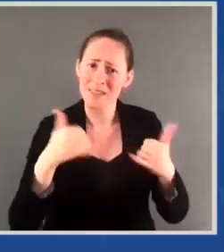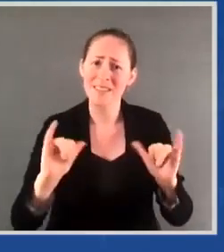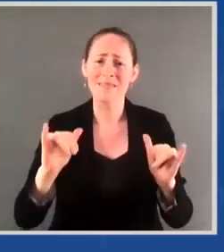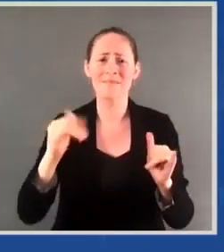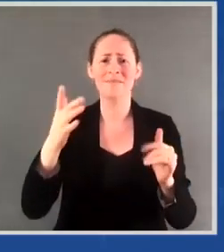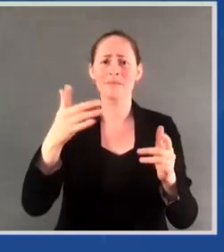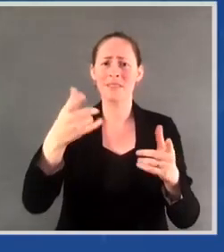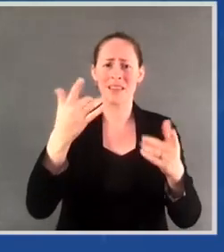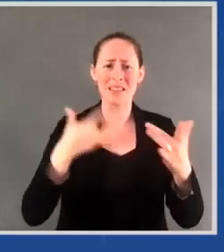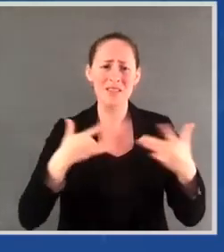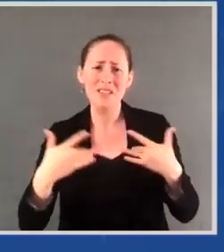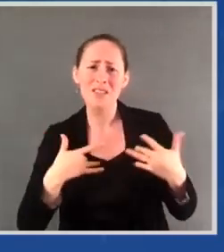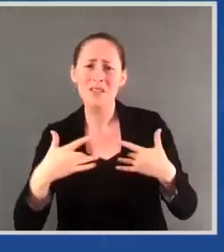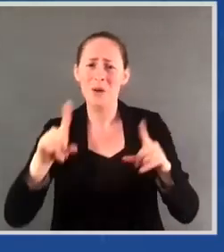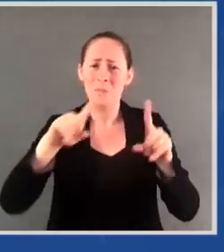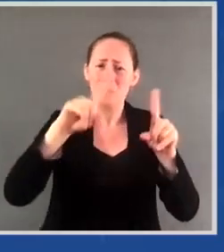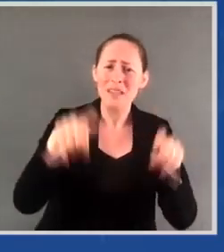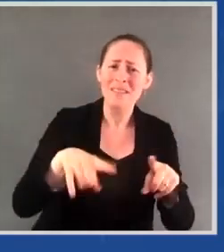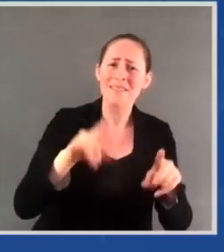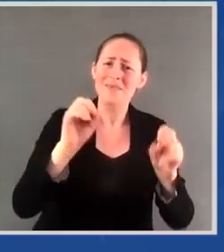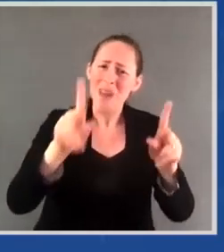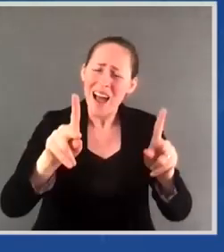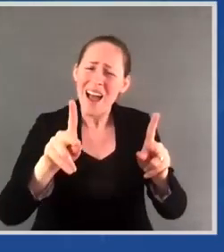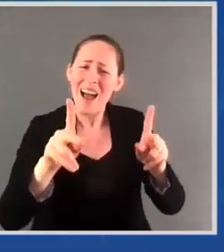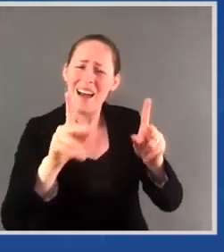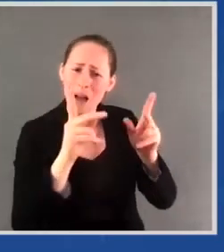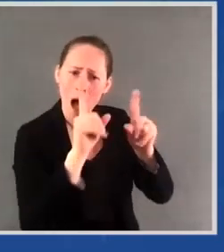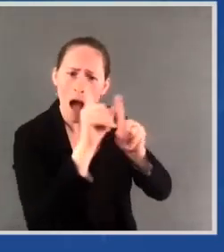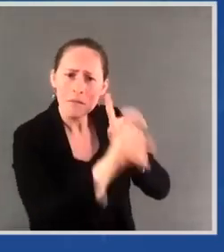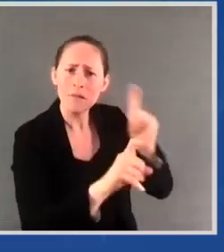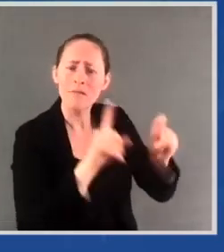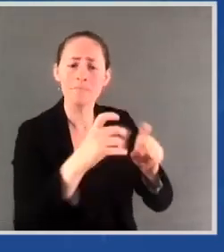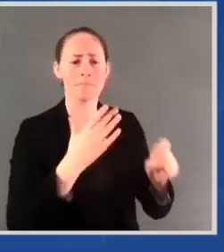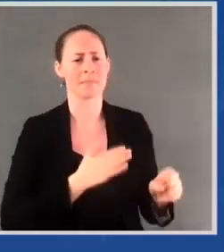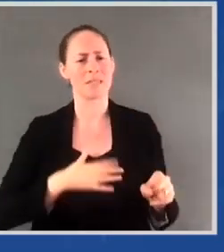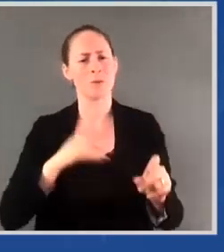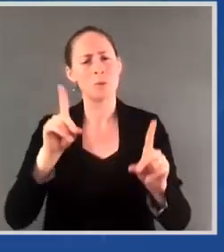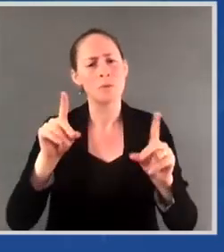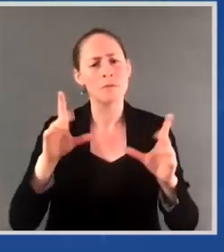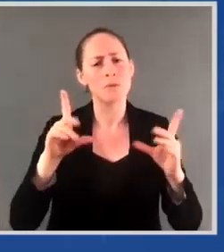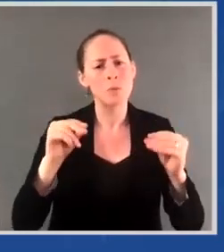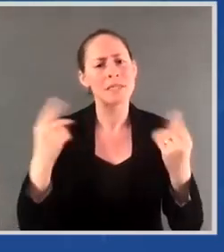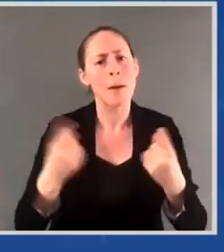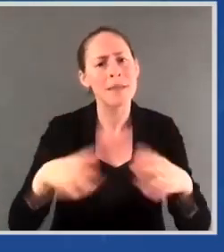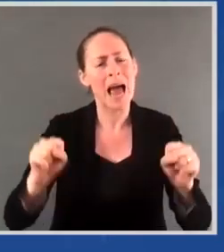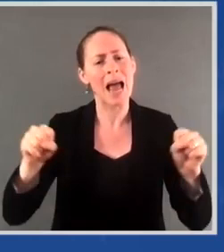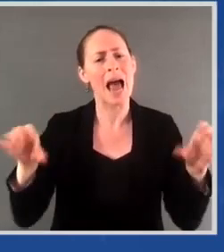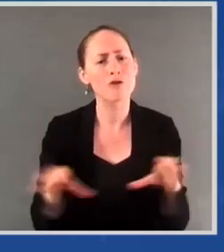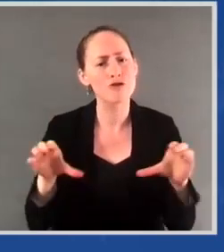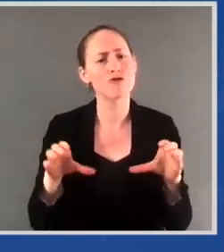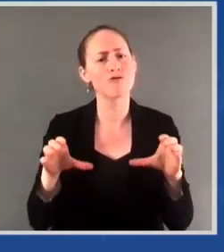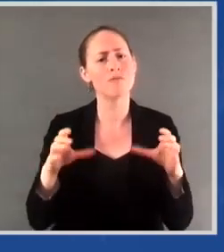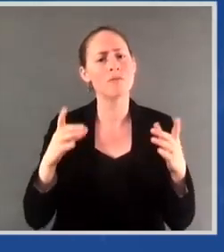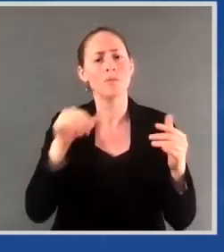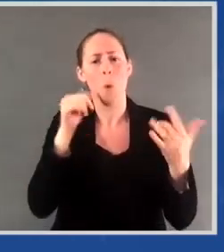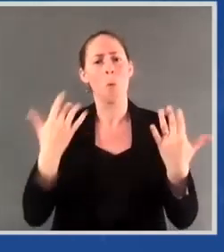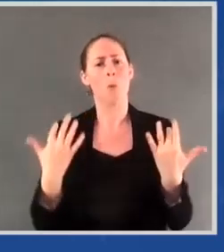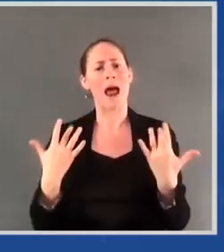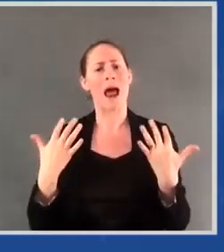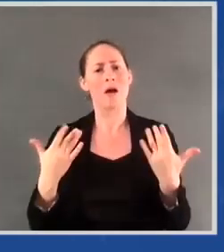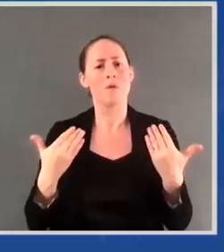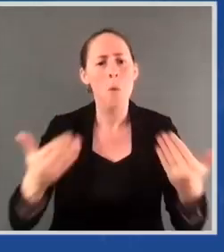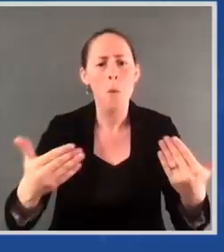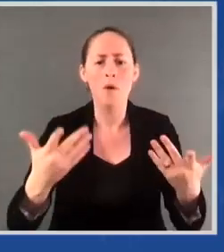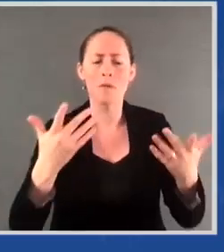have questions. But act. Act now. Act now. Talk to your family and friends who've